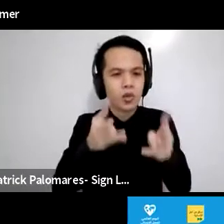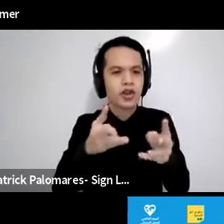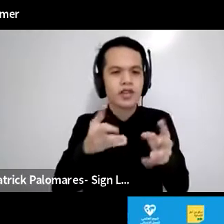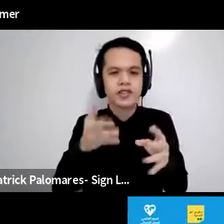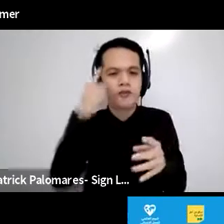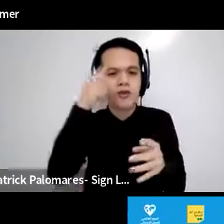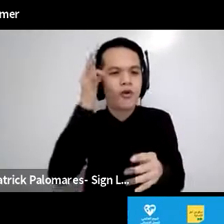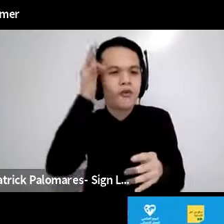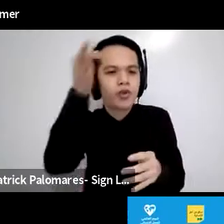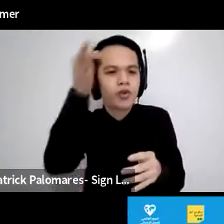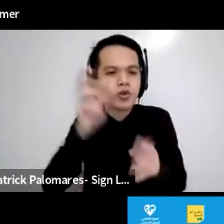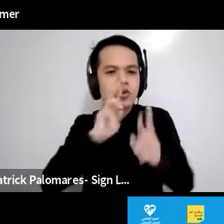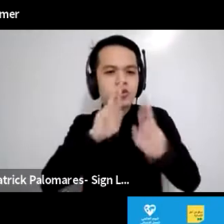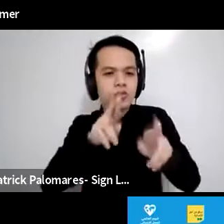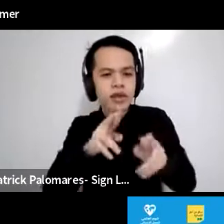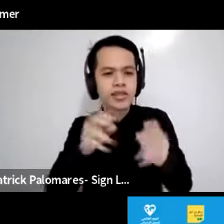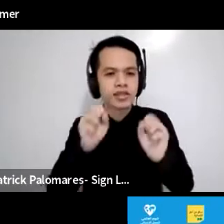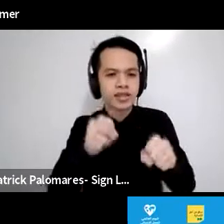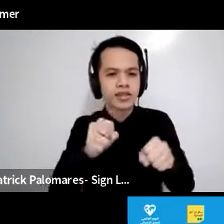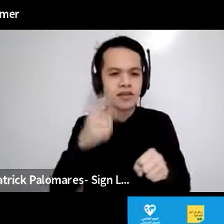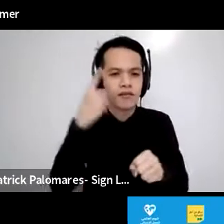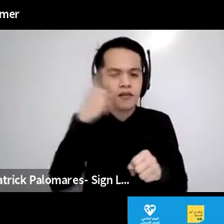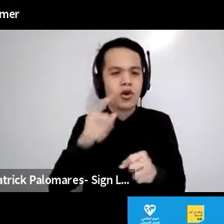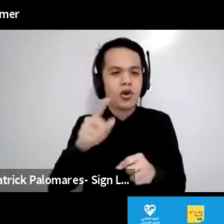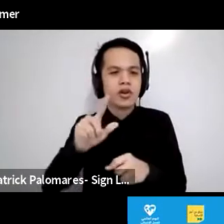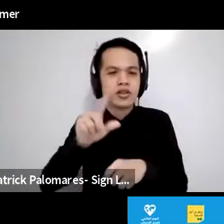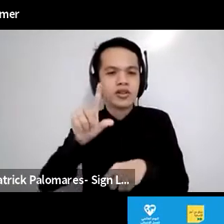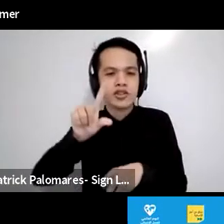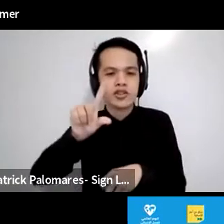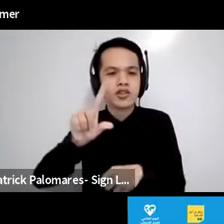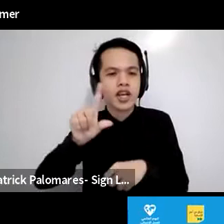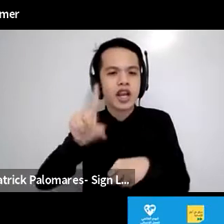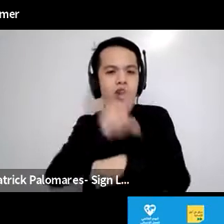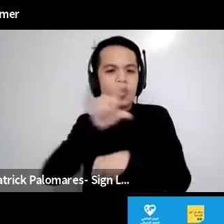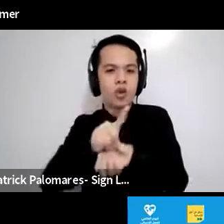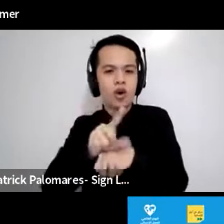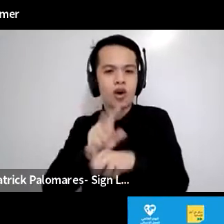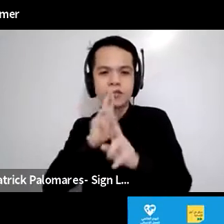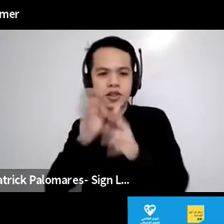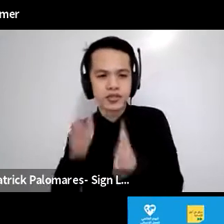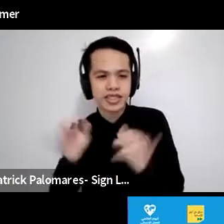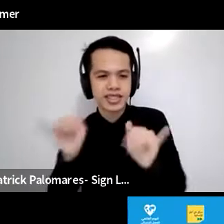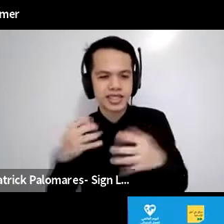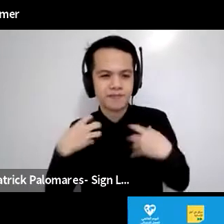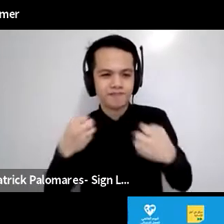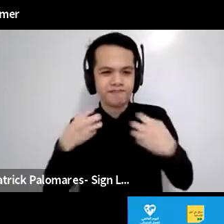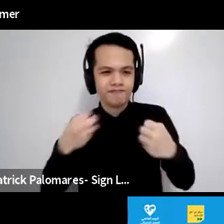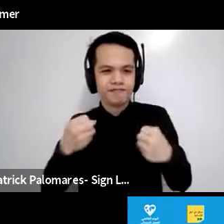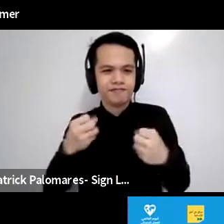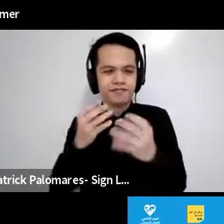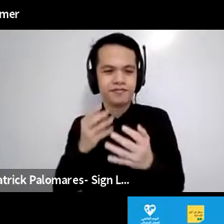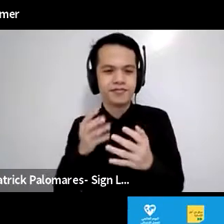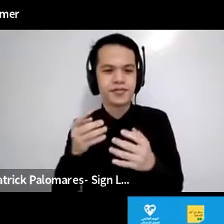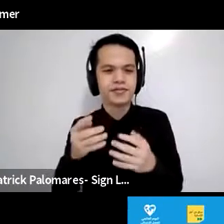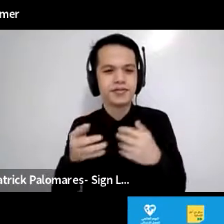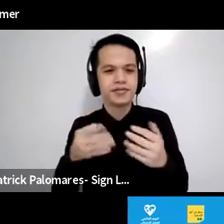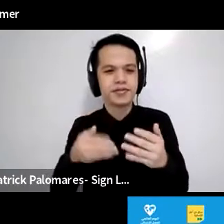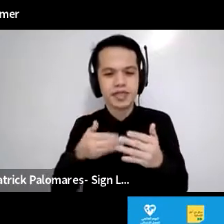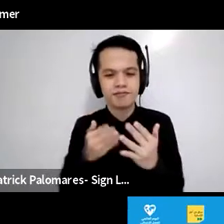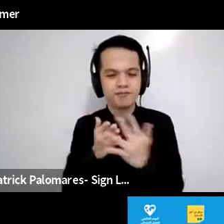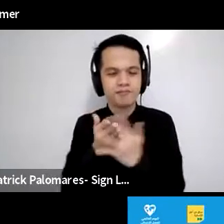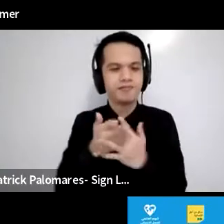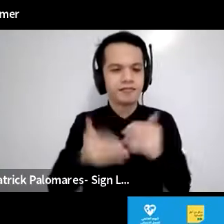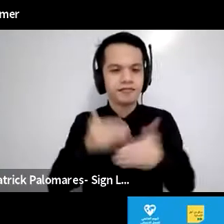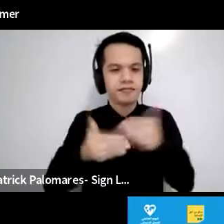future response capacities of local responders and strengthen the resilience of crisis-affected